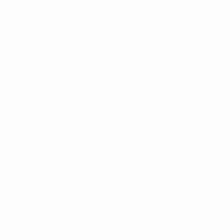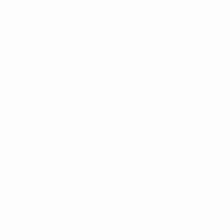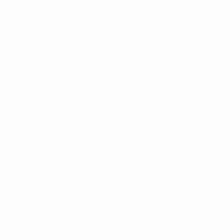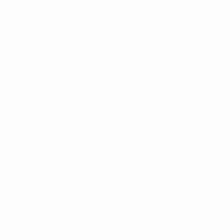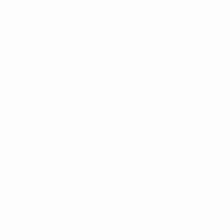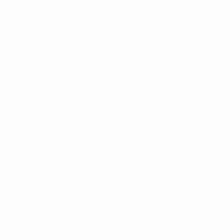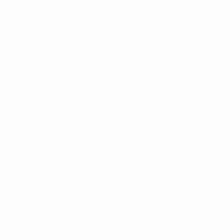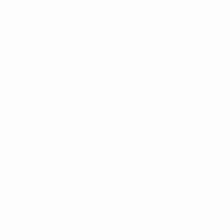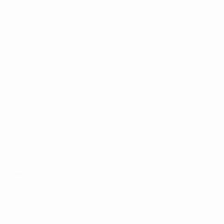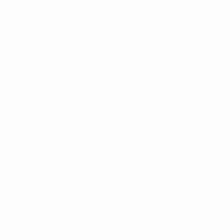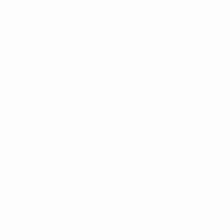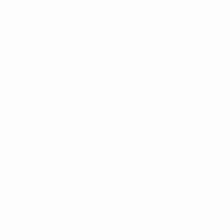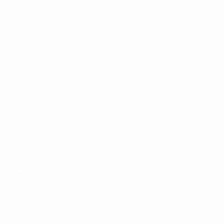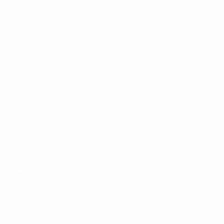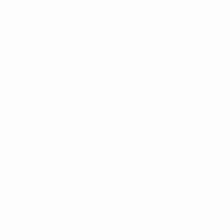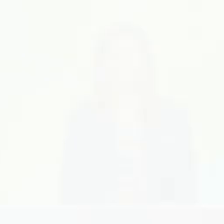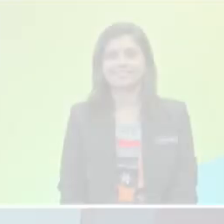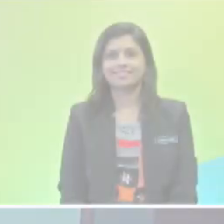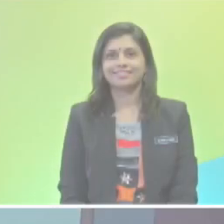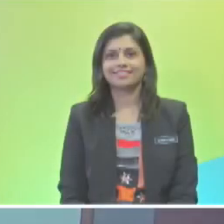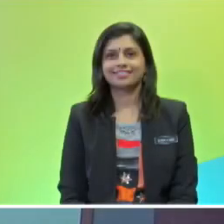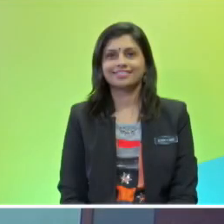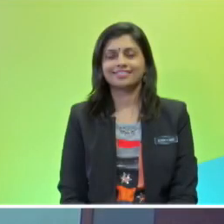EduwebTV KPM.